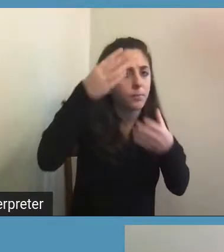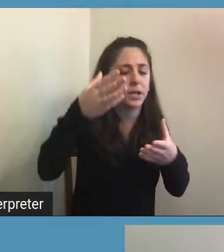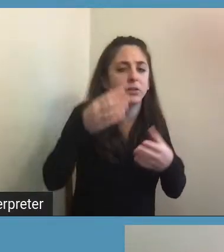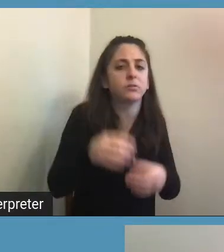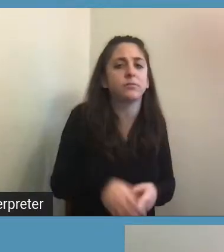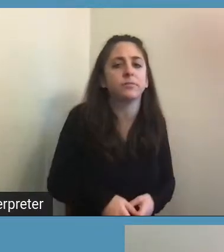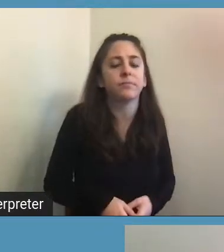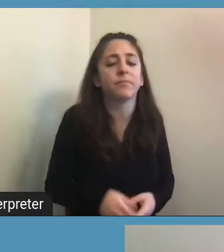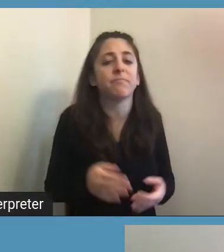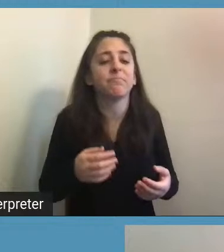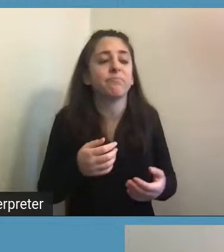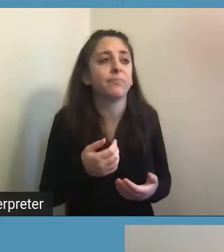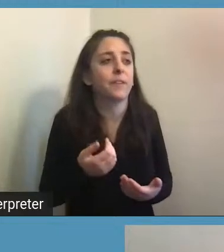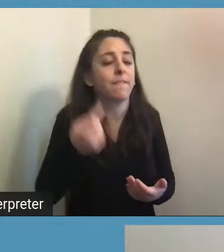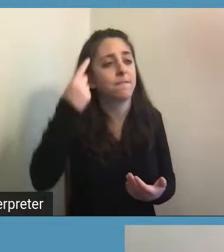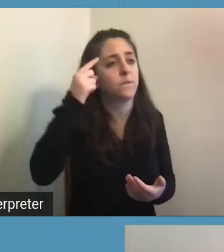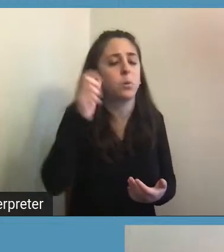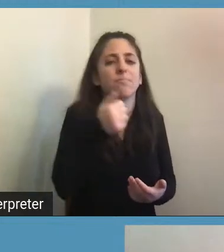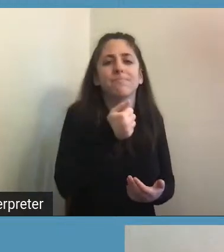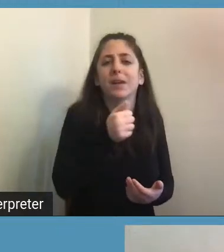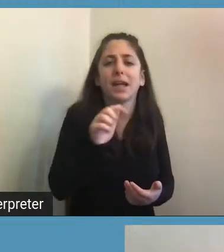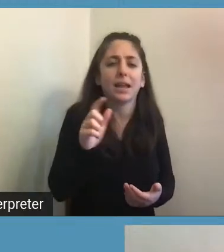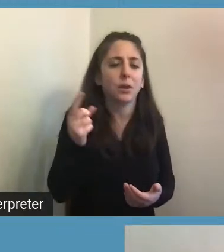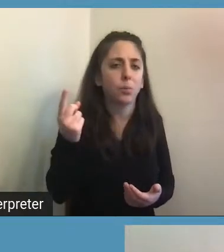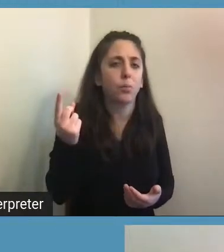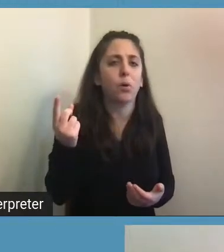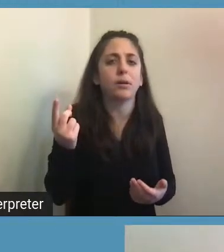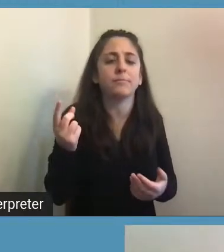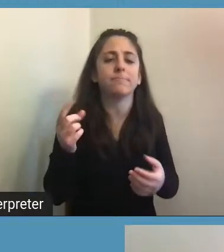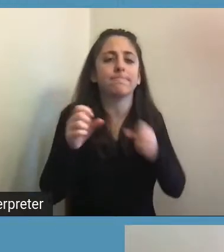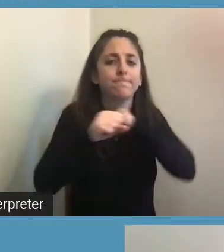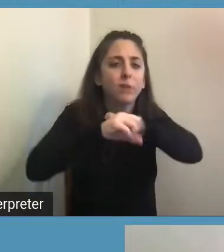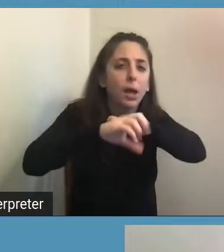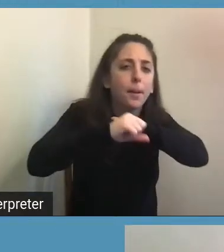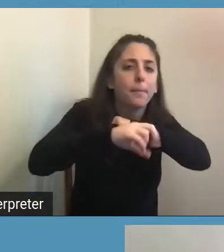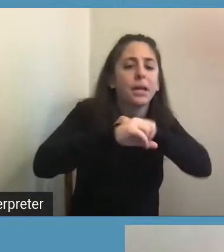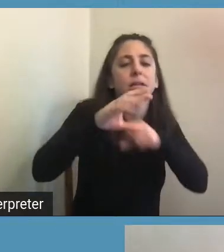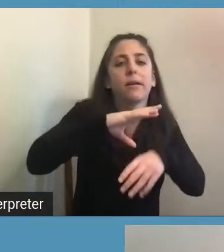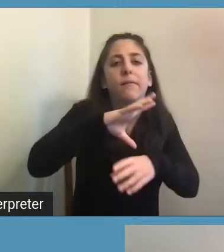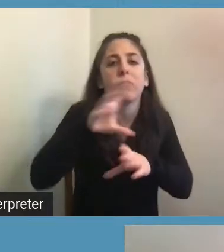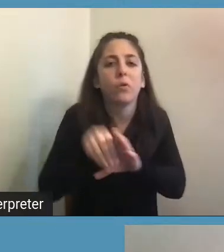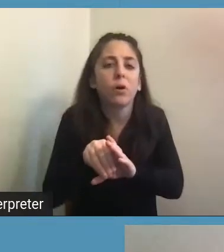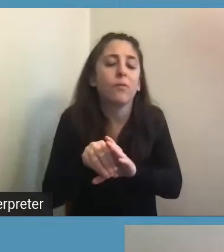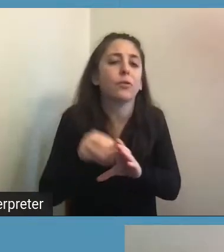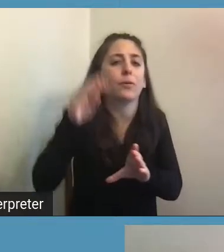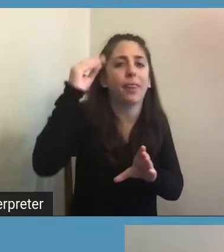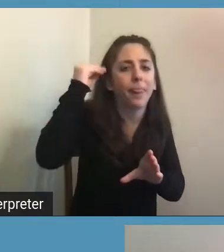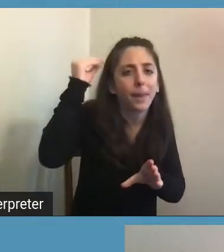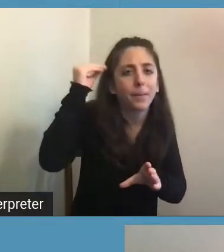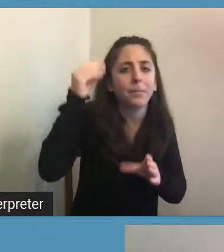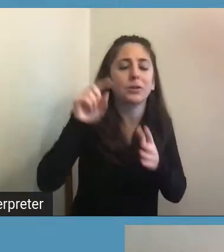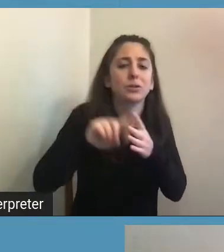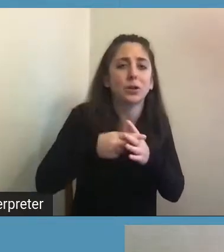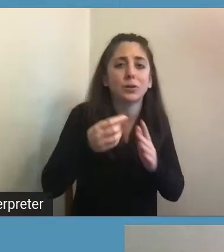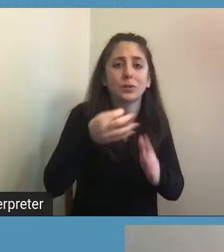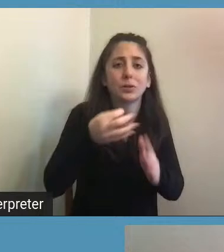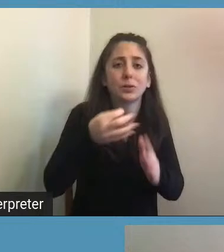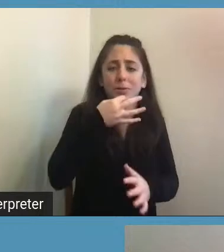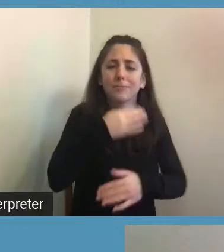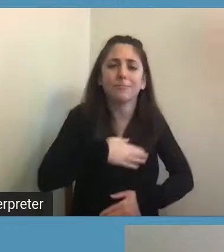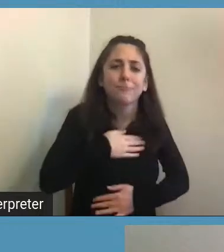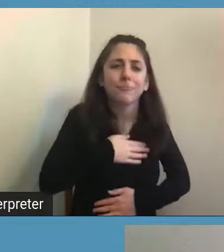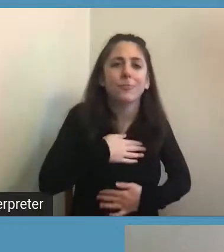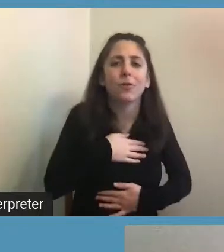media campaigns or thinking about getting one going. Really appreciate your time, and thank you to all who